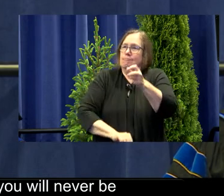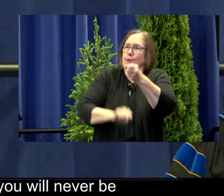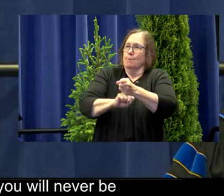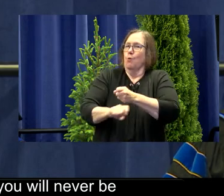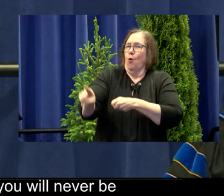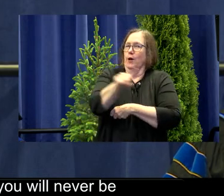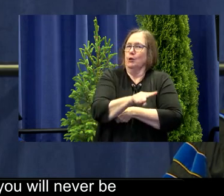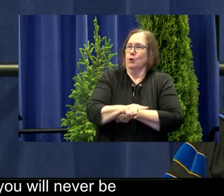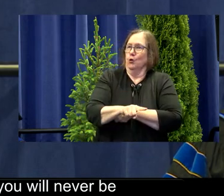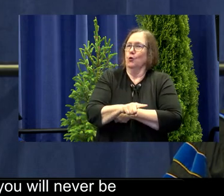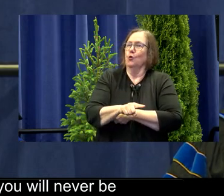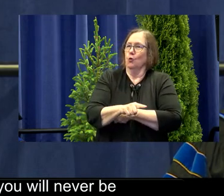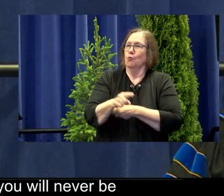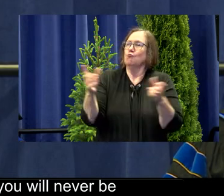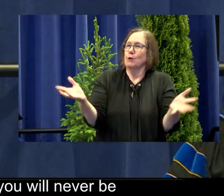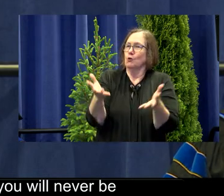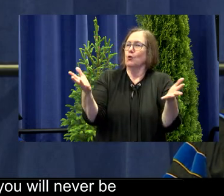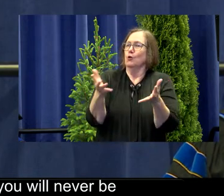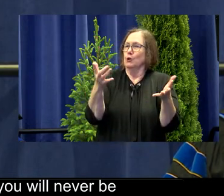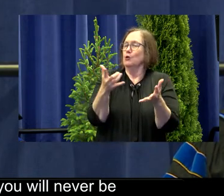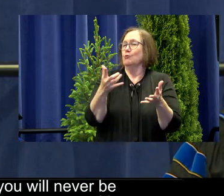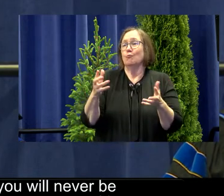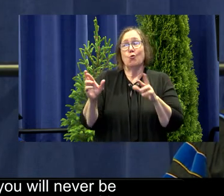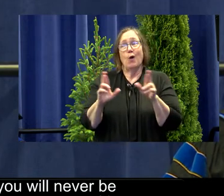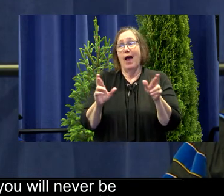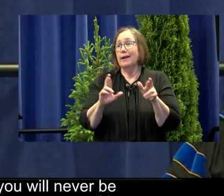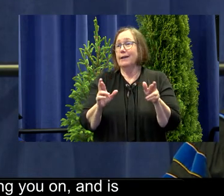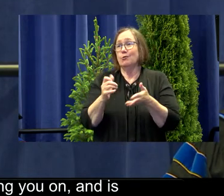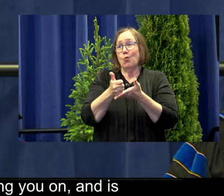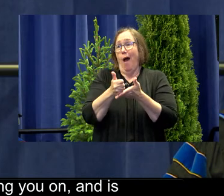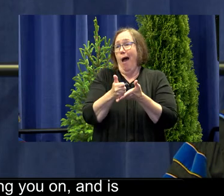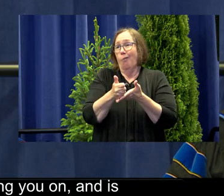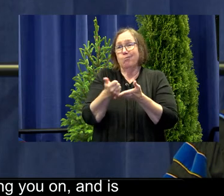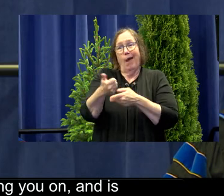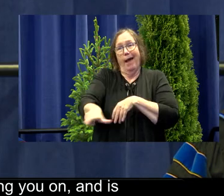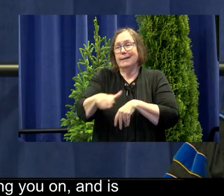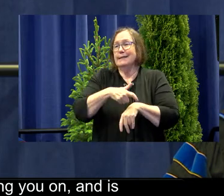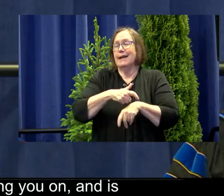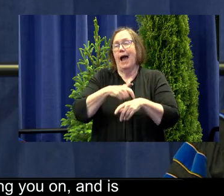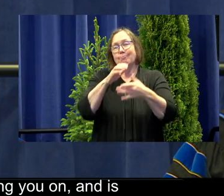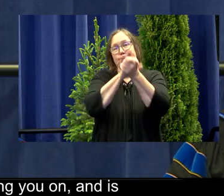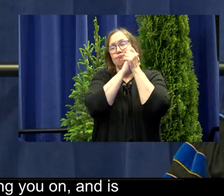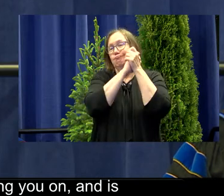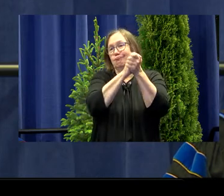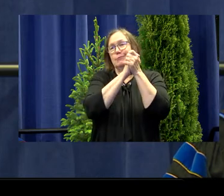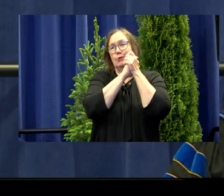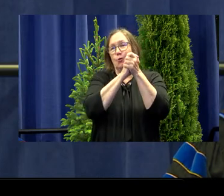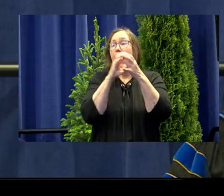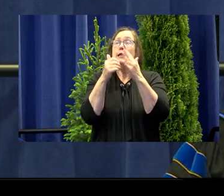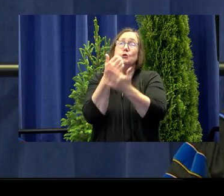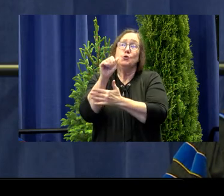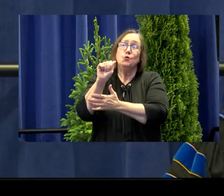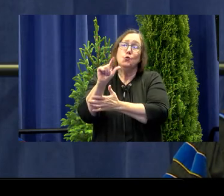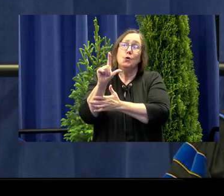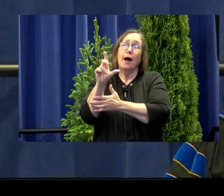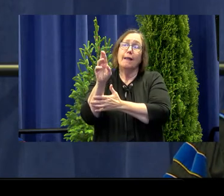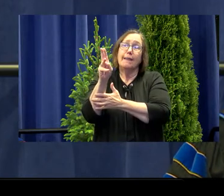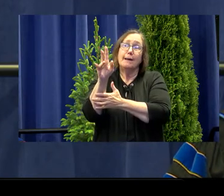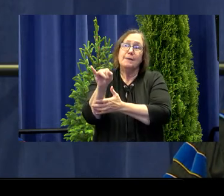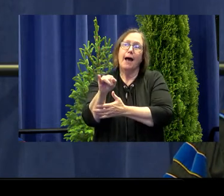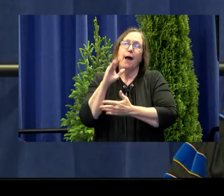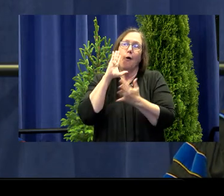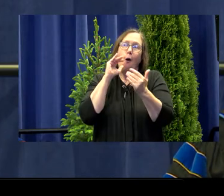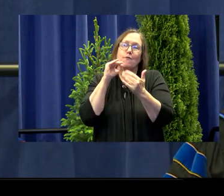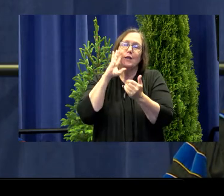on, and is ready to support you whenever you need it. So congratulations, new alumni. May your journey be filled with